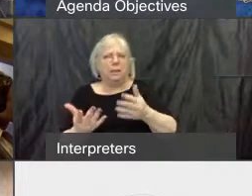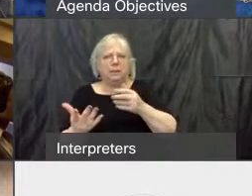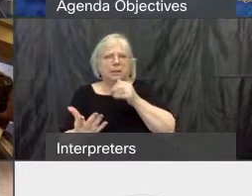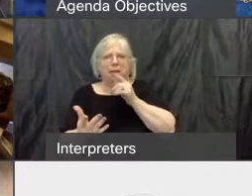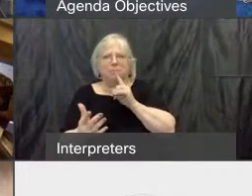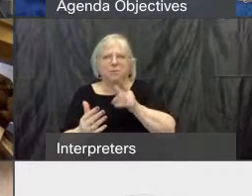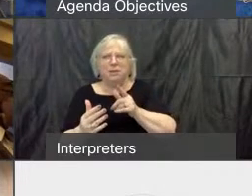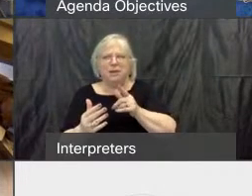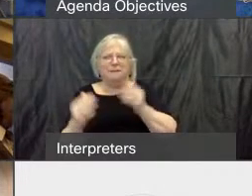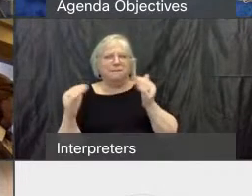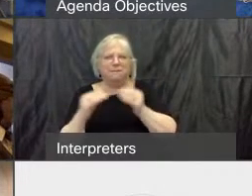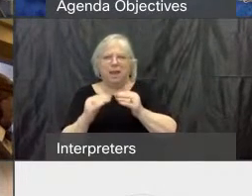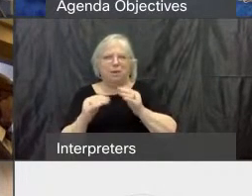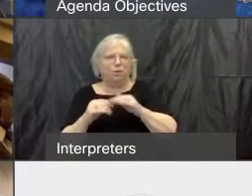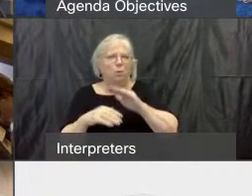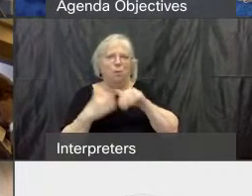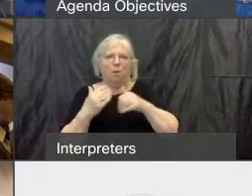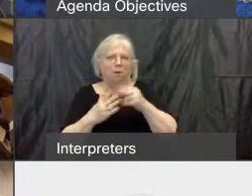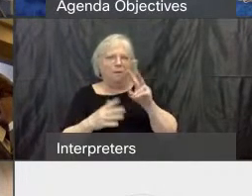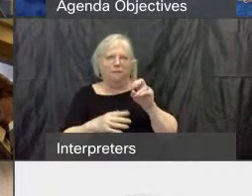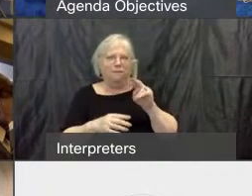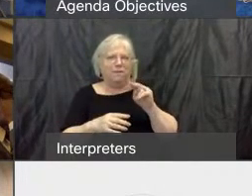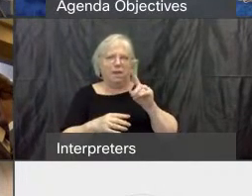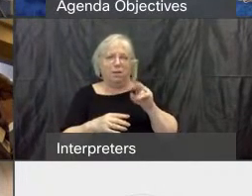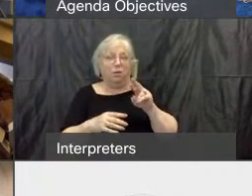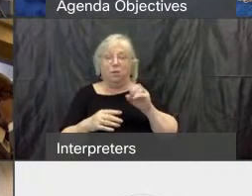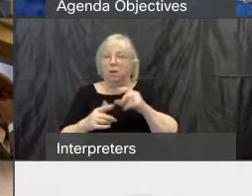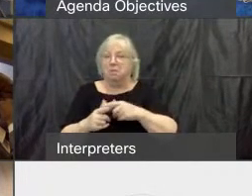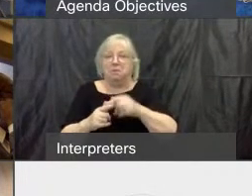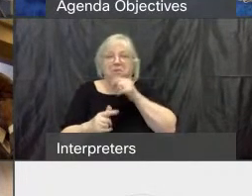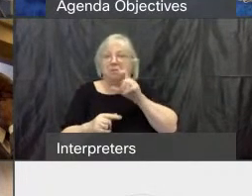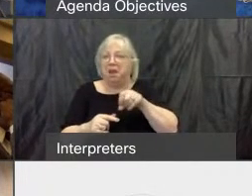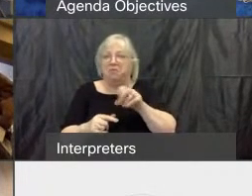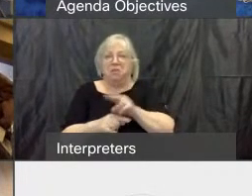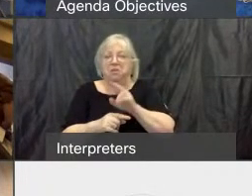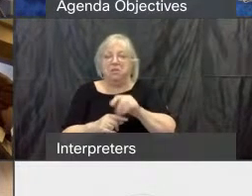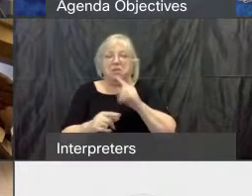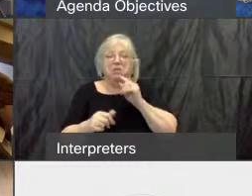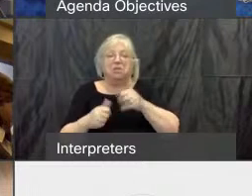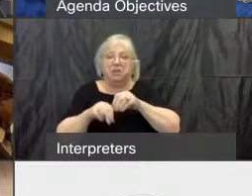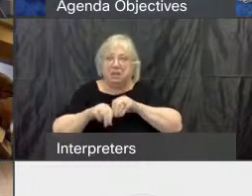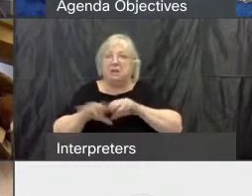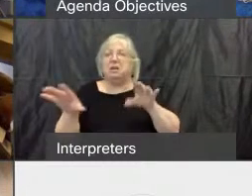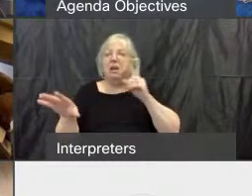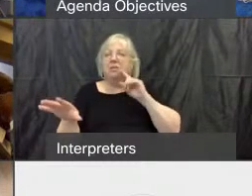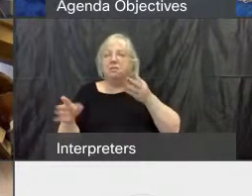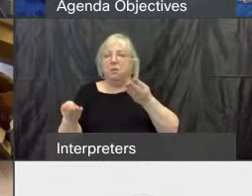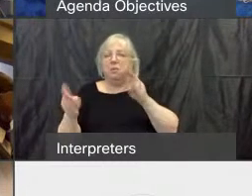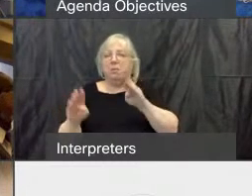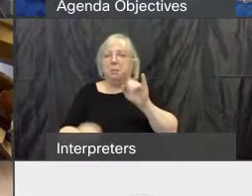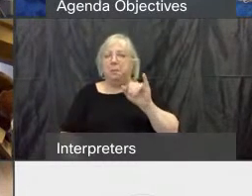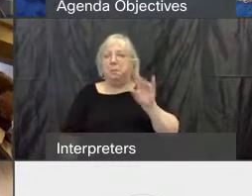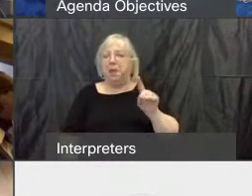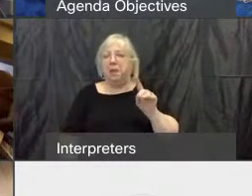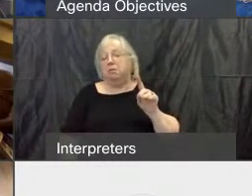as fair to all vendors, then you don't have to use that. You just put it out for bid.